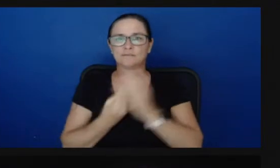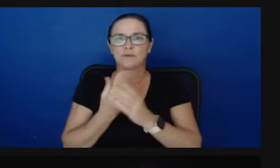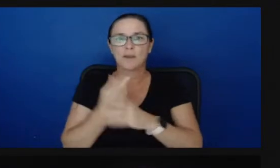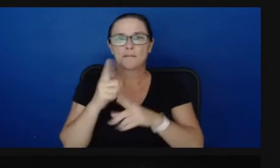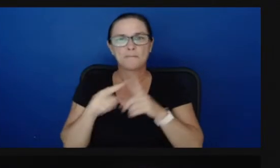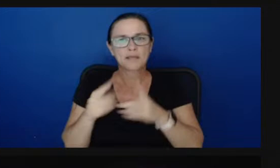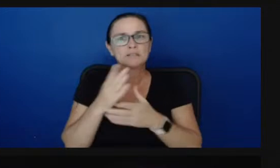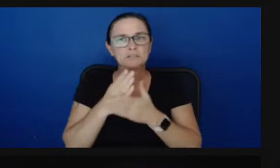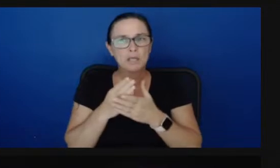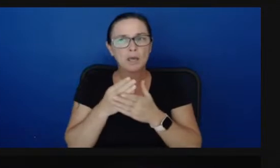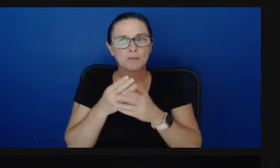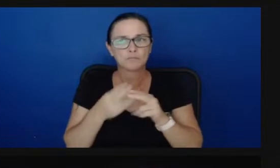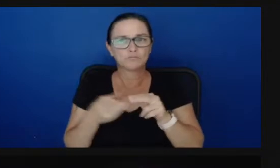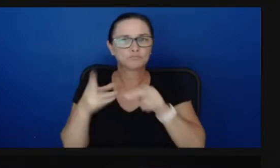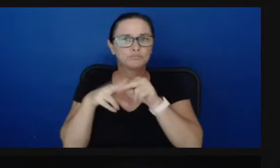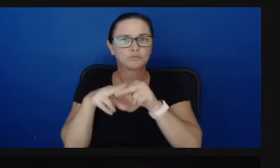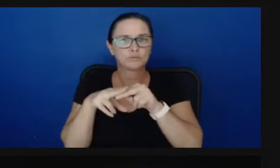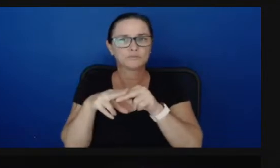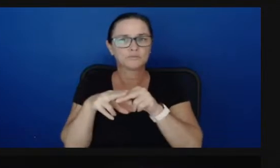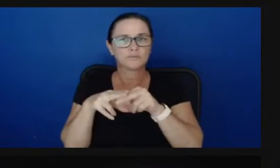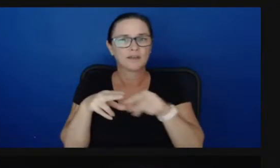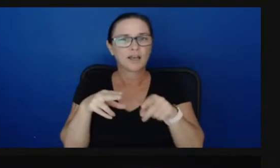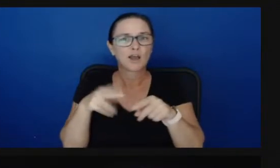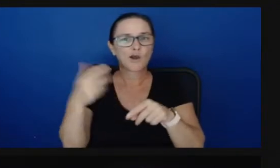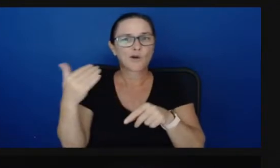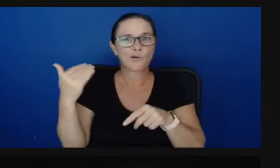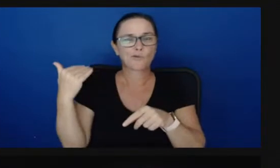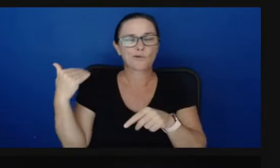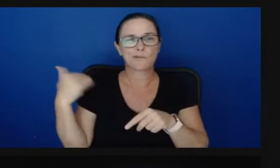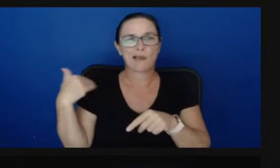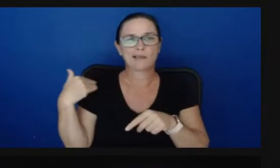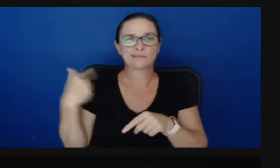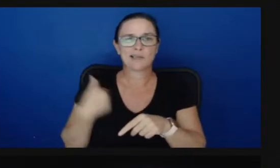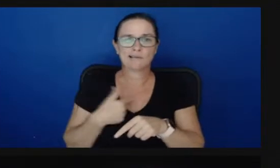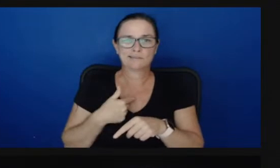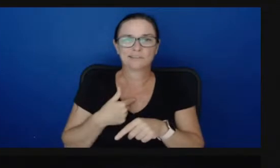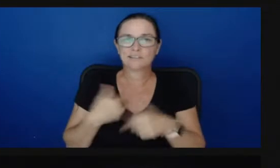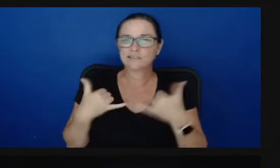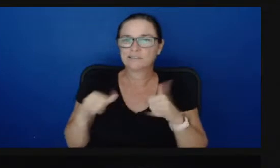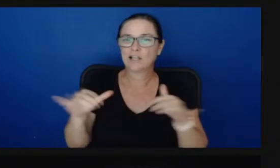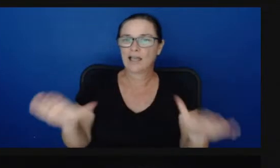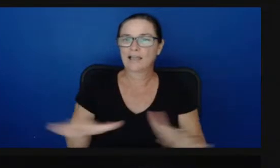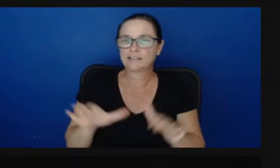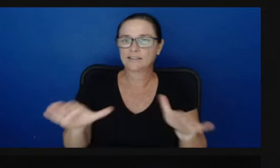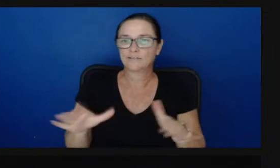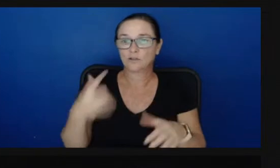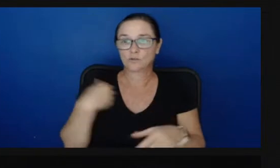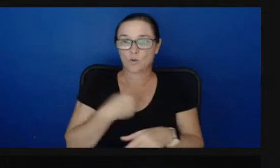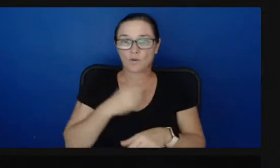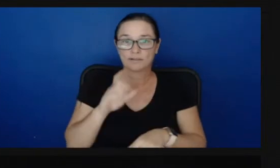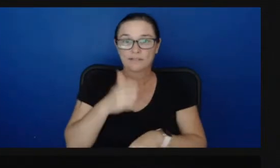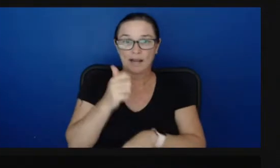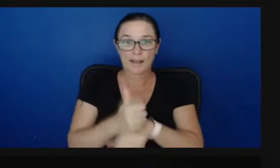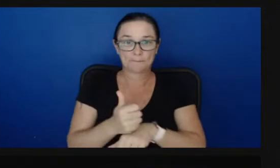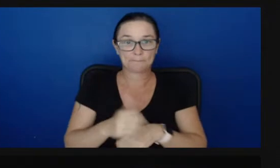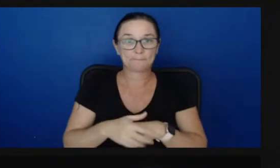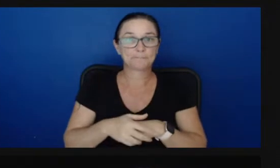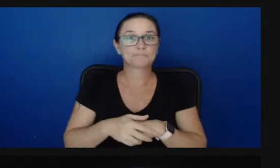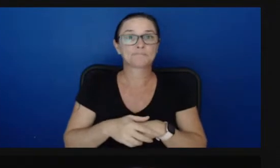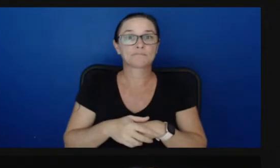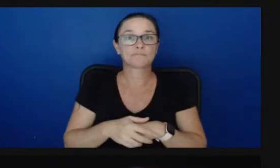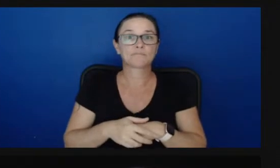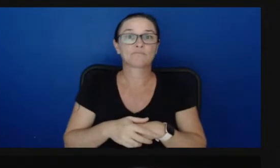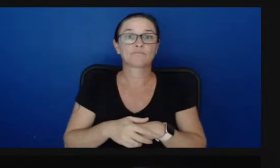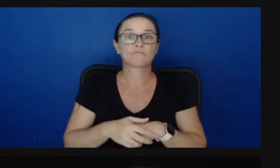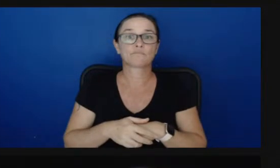late October reminds us the volcano remains active. So we've set all of this up. The USGS is able to pull